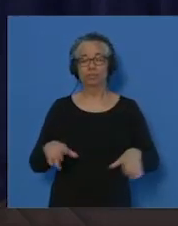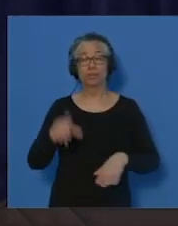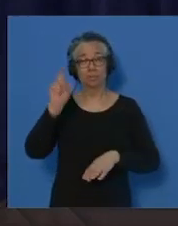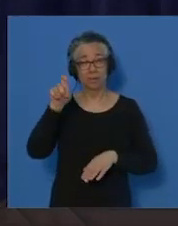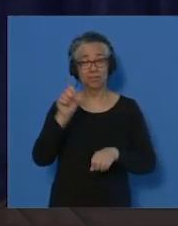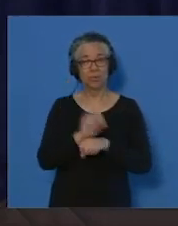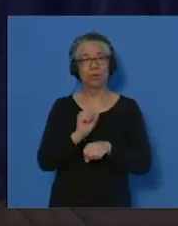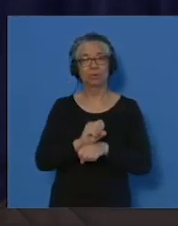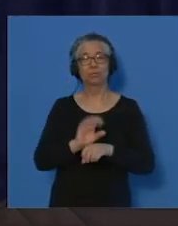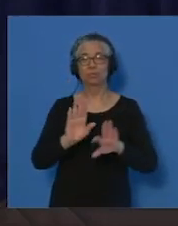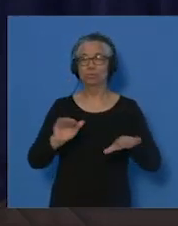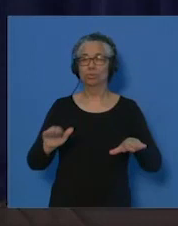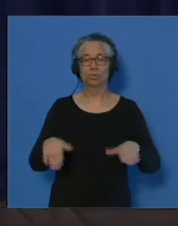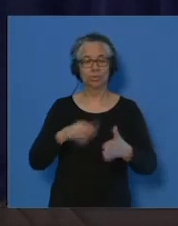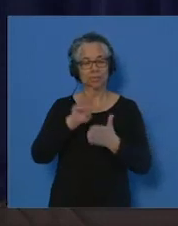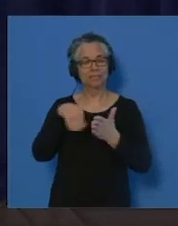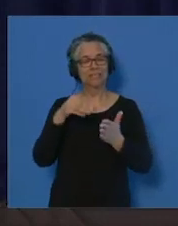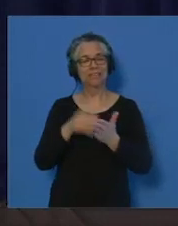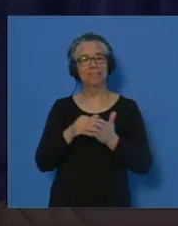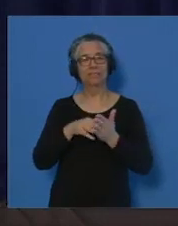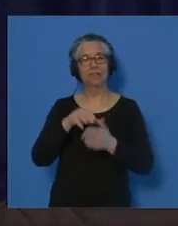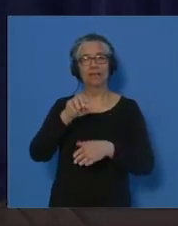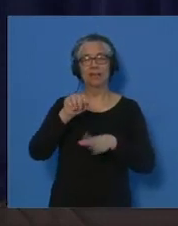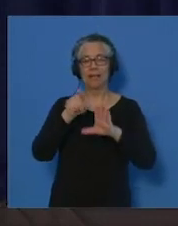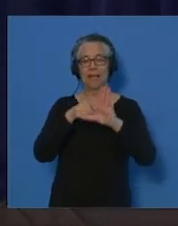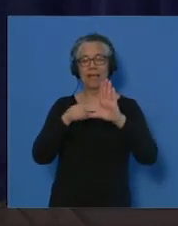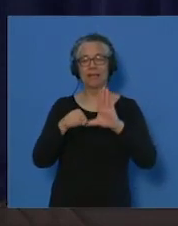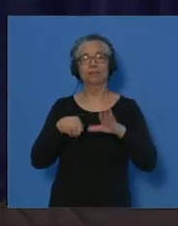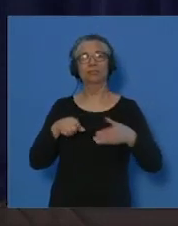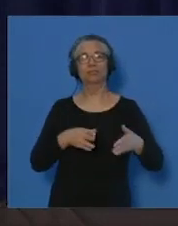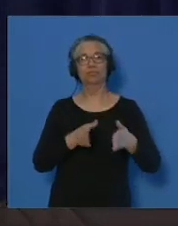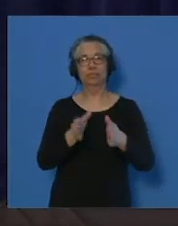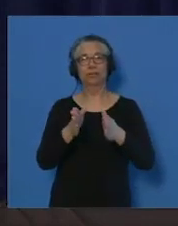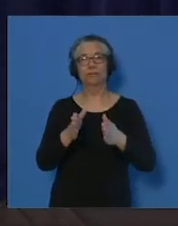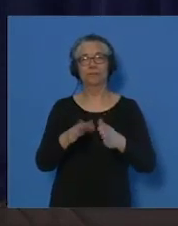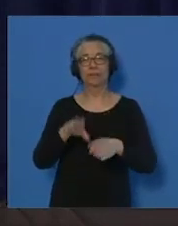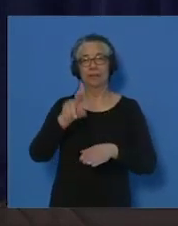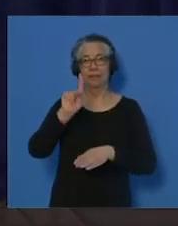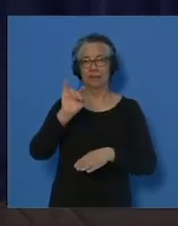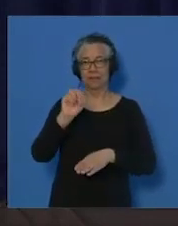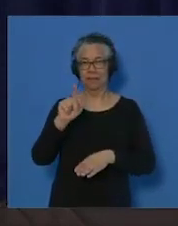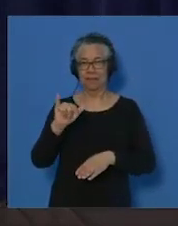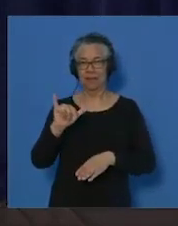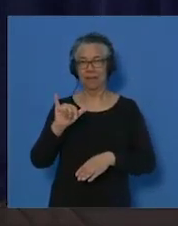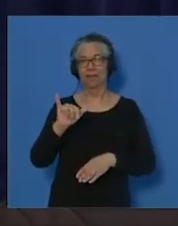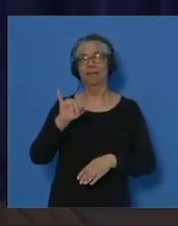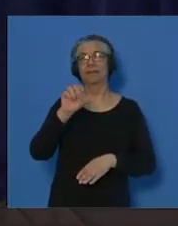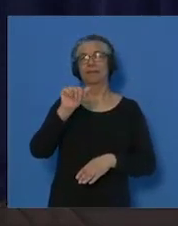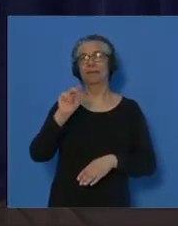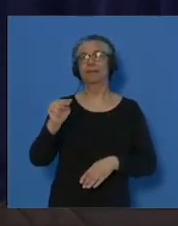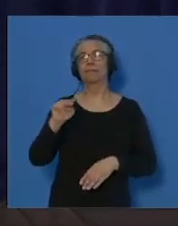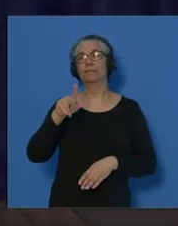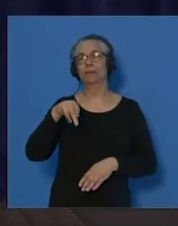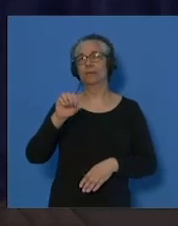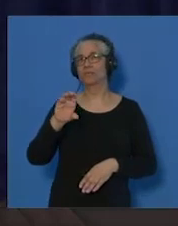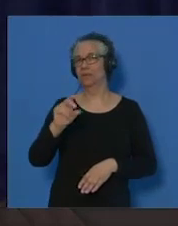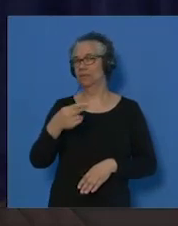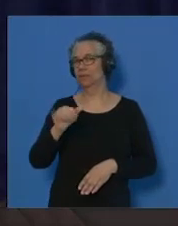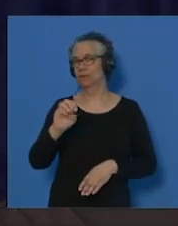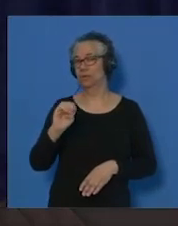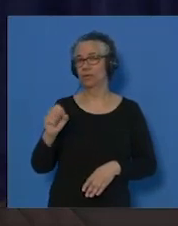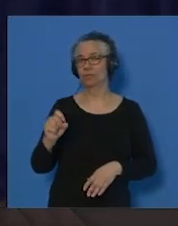at the center on Angle Street, as Ms. Kellyanne Pacheco of the local company Party Animals provided a